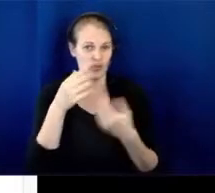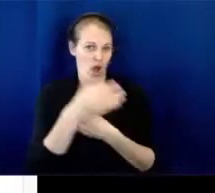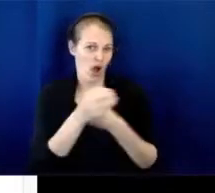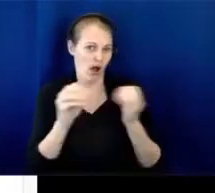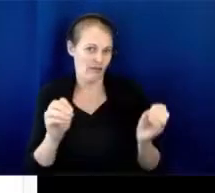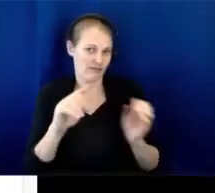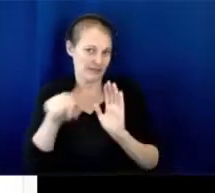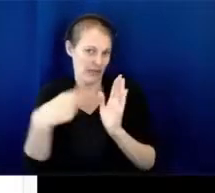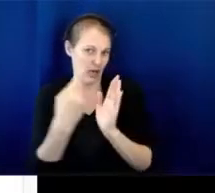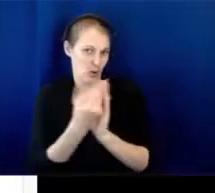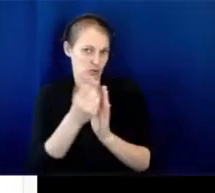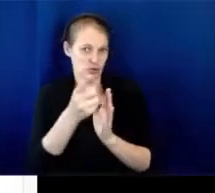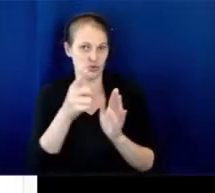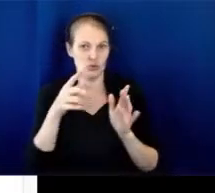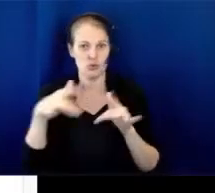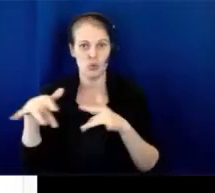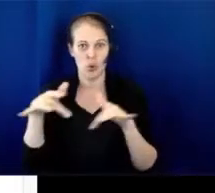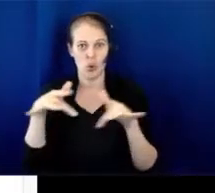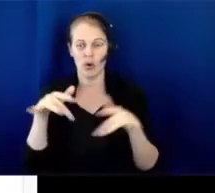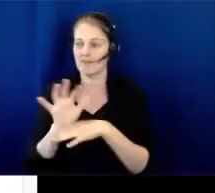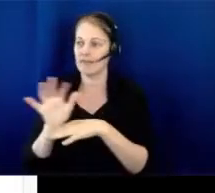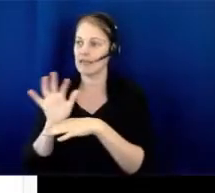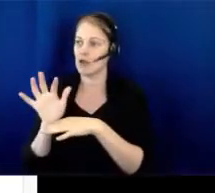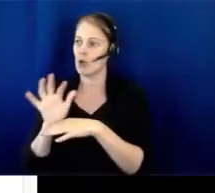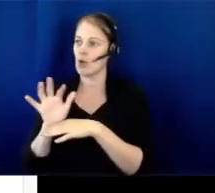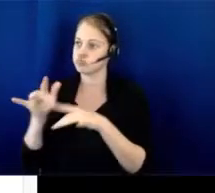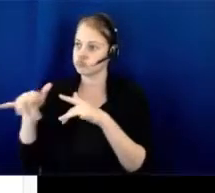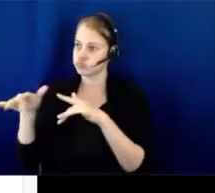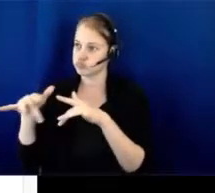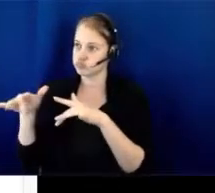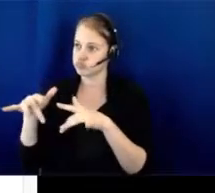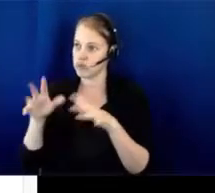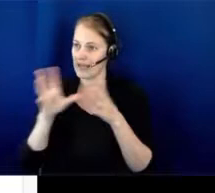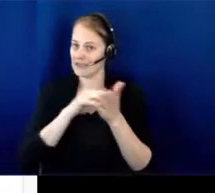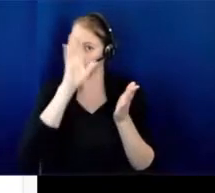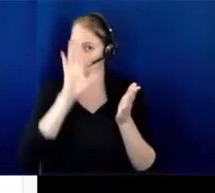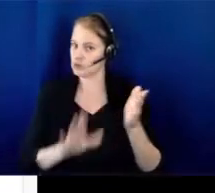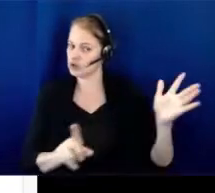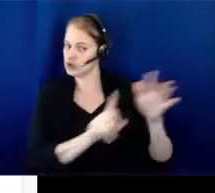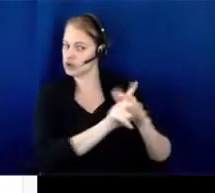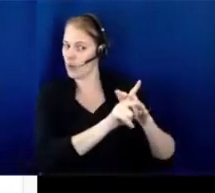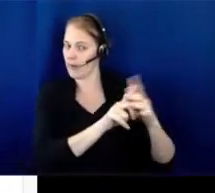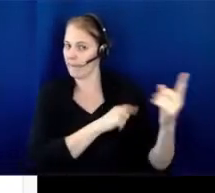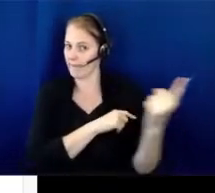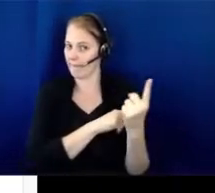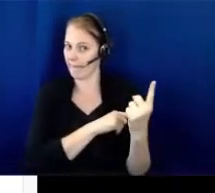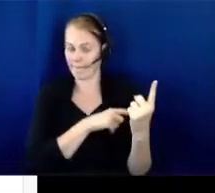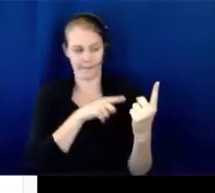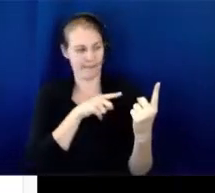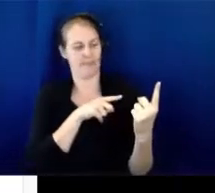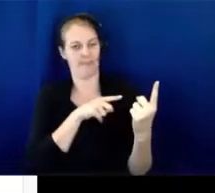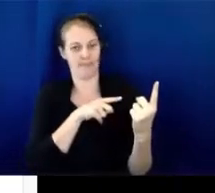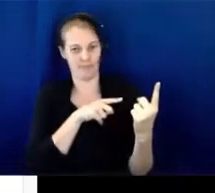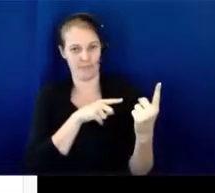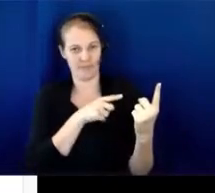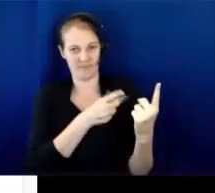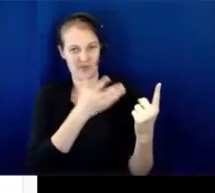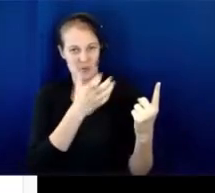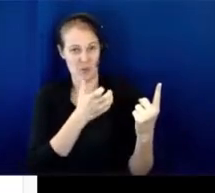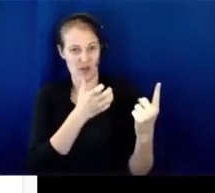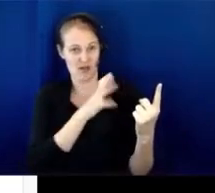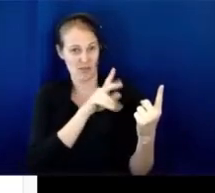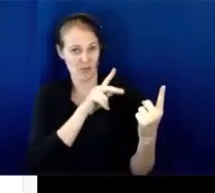want to record a video and then all of a sudden a student comes in, and whether they want to talk about a personal topic or if they